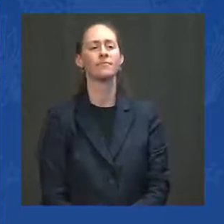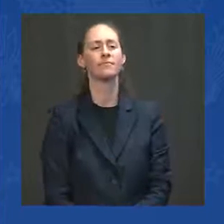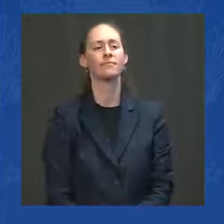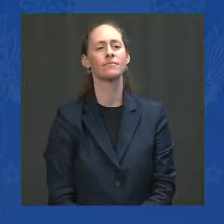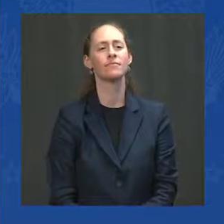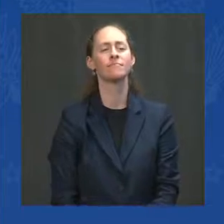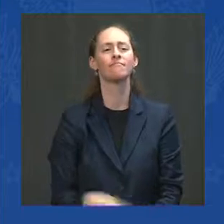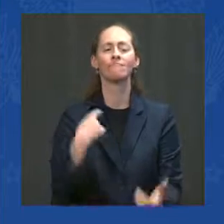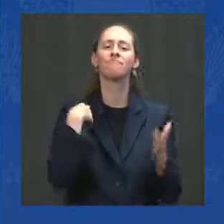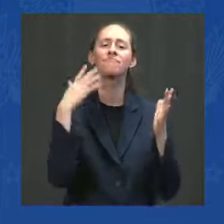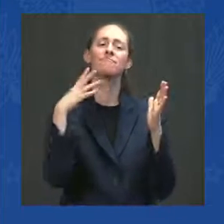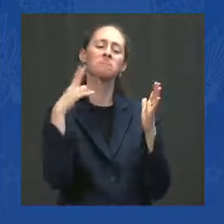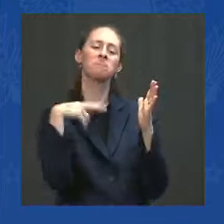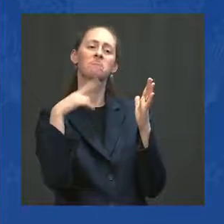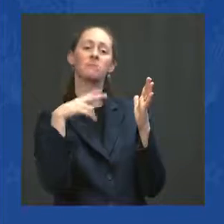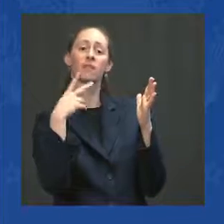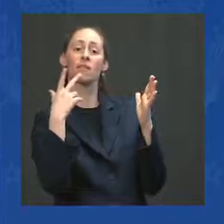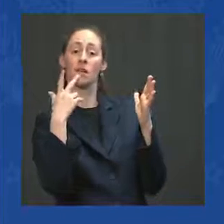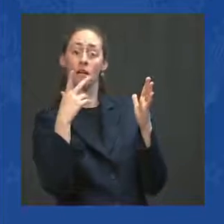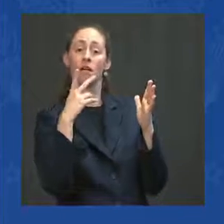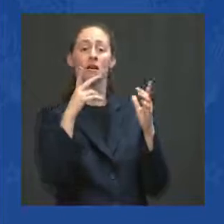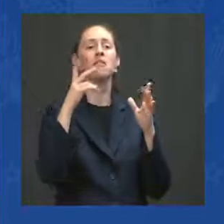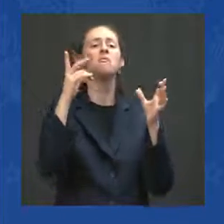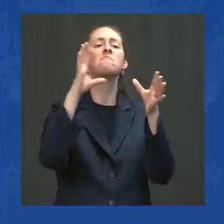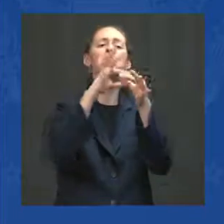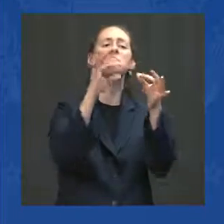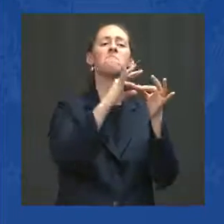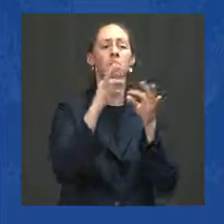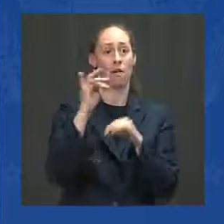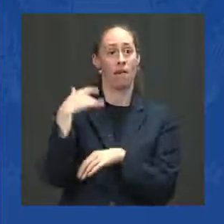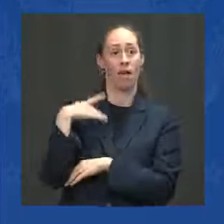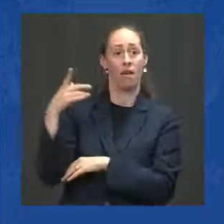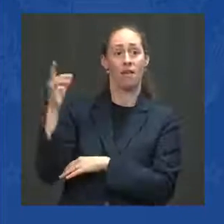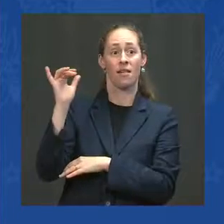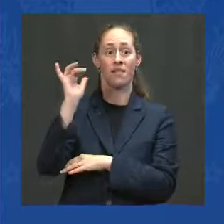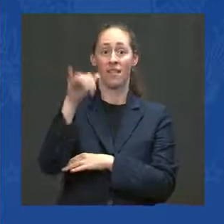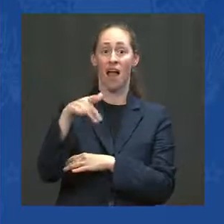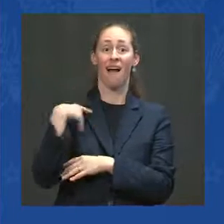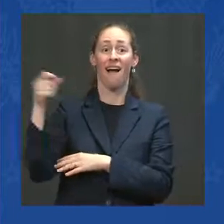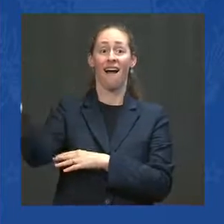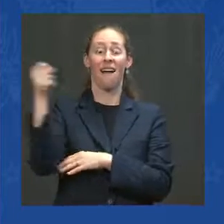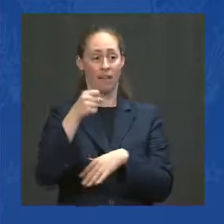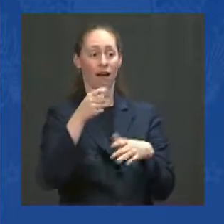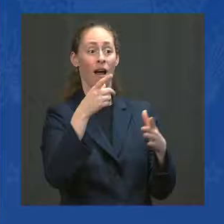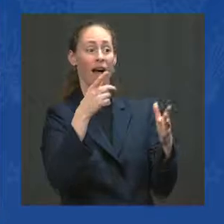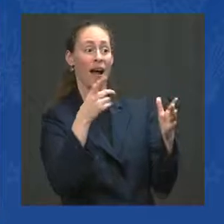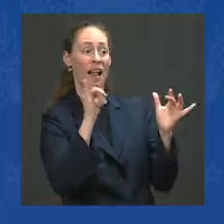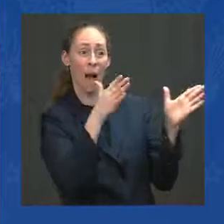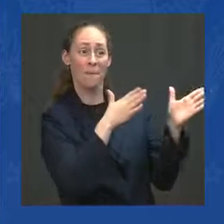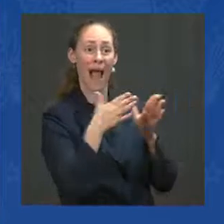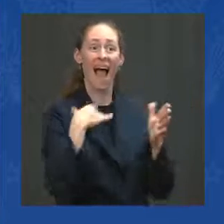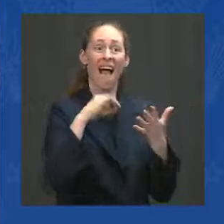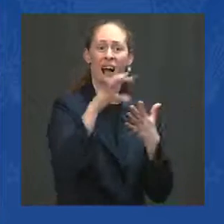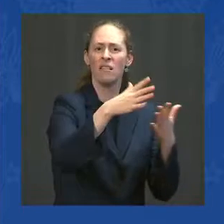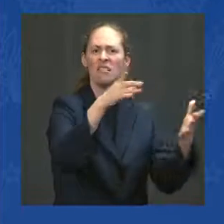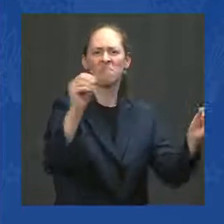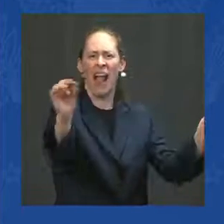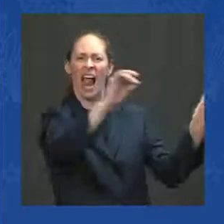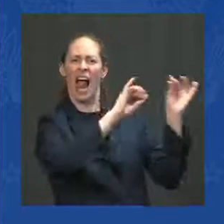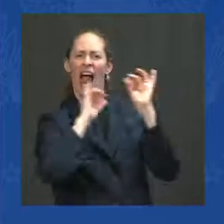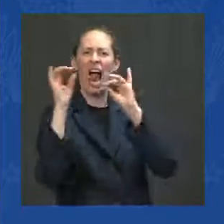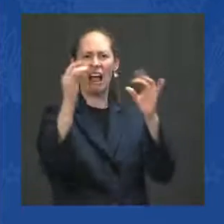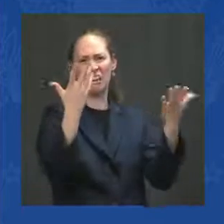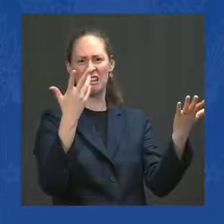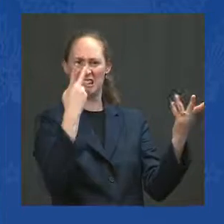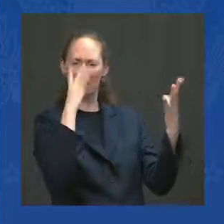I got elected, how my plan was dead. It's the exact same plan I ran on. We'll see. I continue